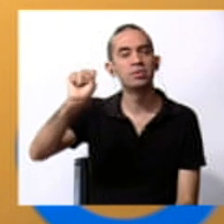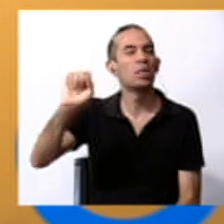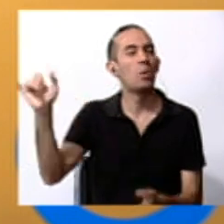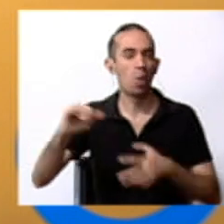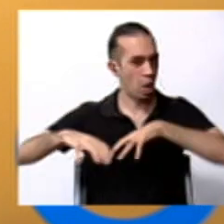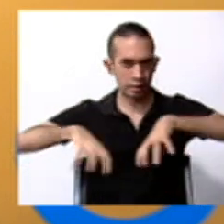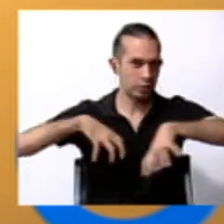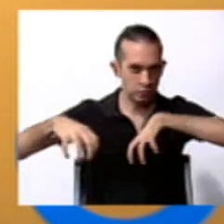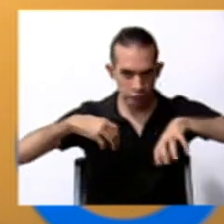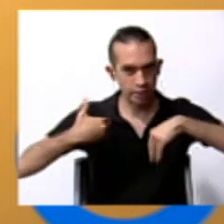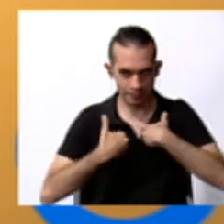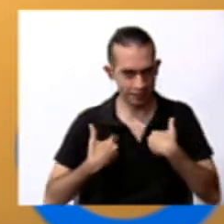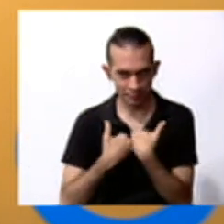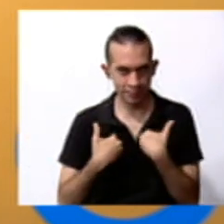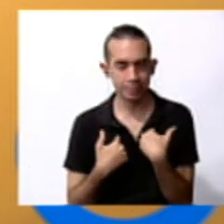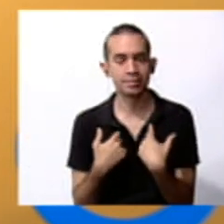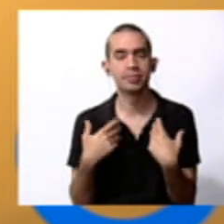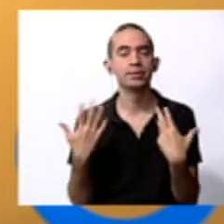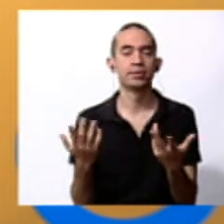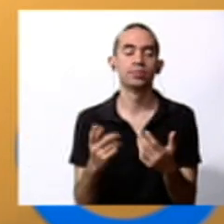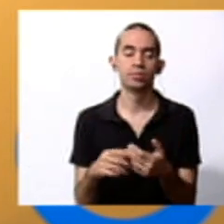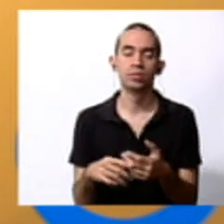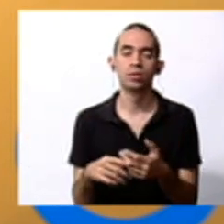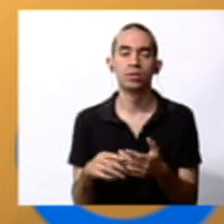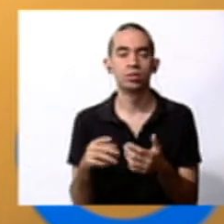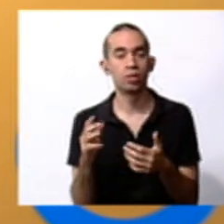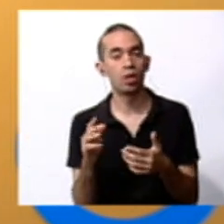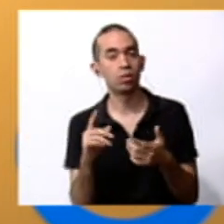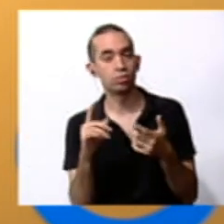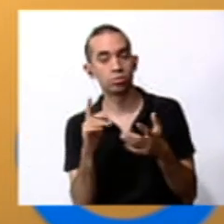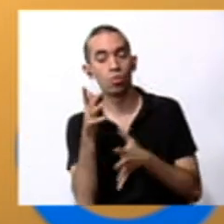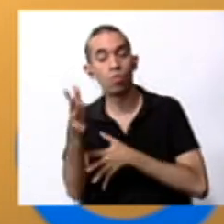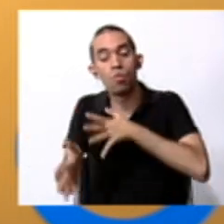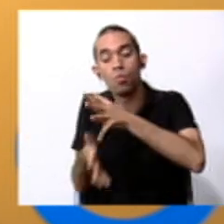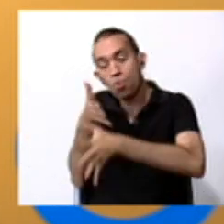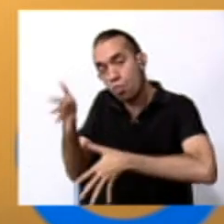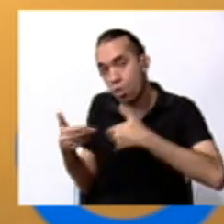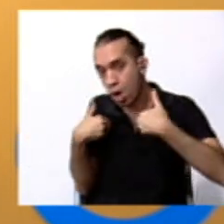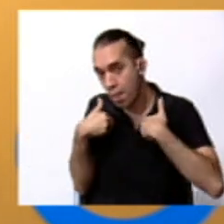animals. We are going to learn how to take care of animals.